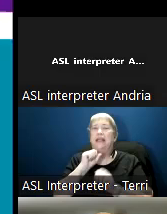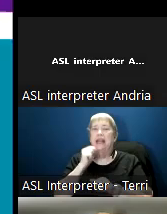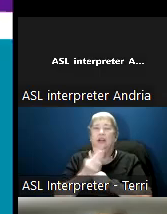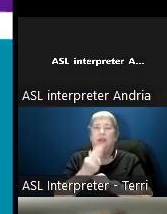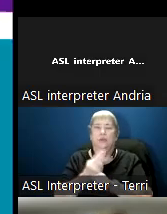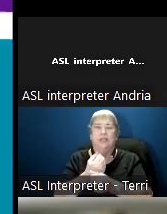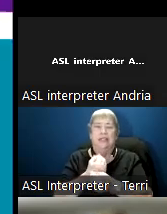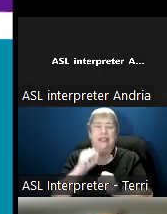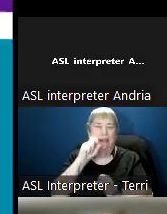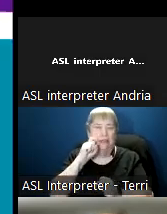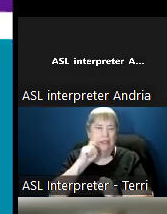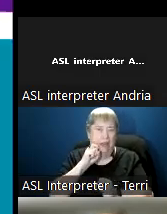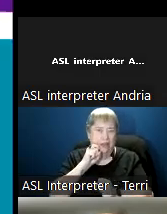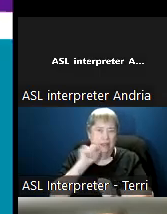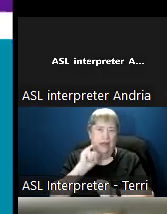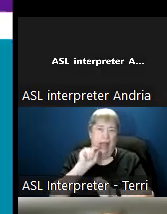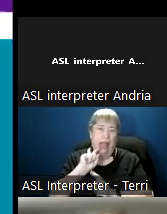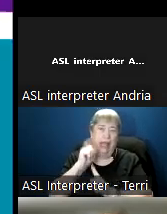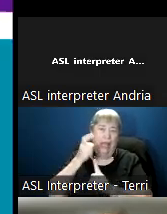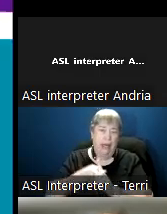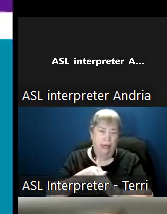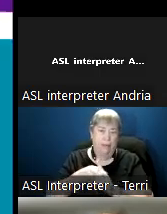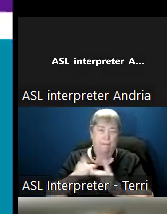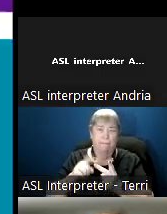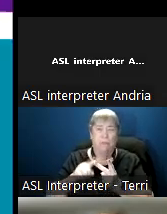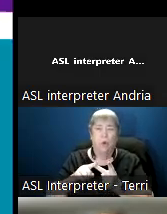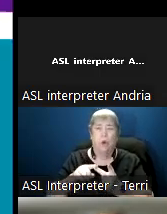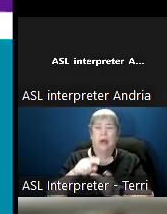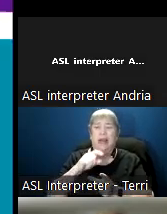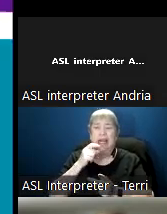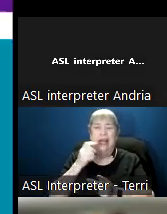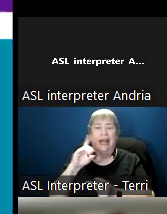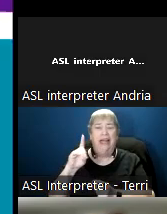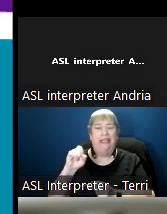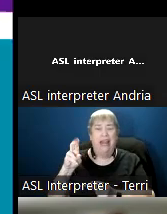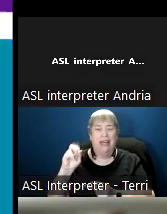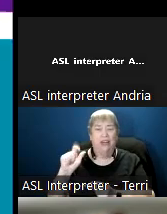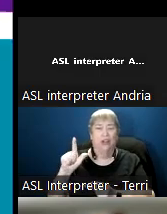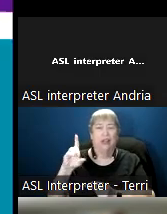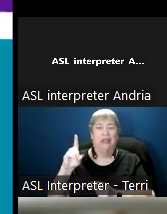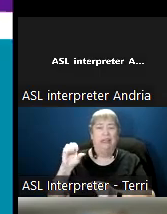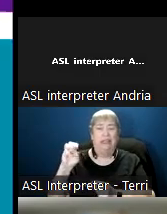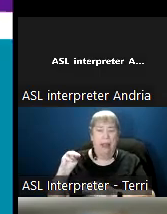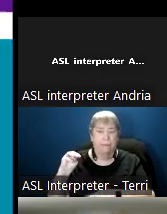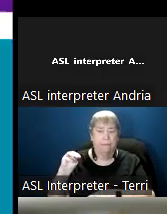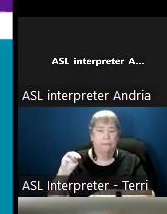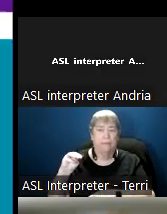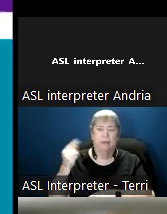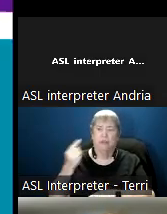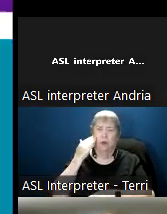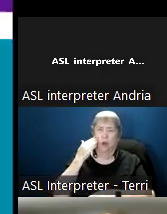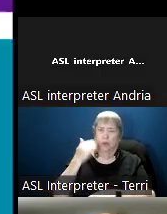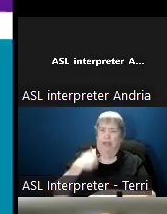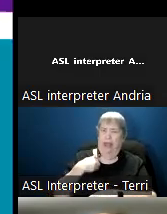safer sex practices like condoms or dental dams or things like that, especially if somebody knows that they have a sexually transmitted infection.